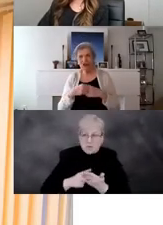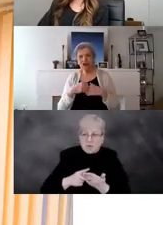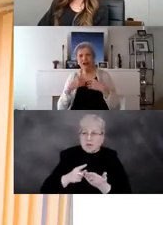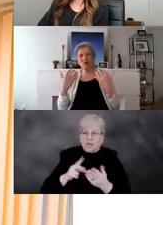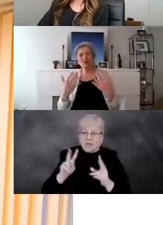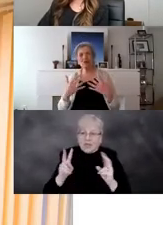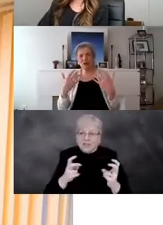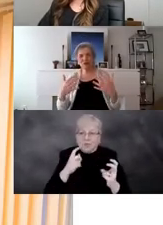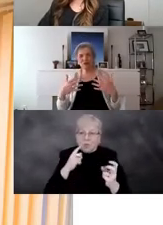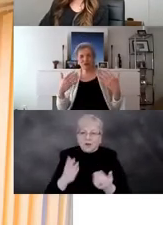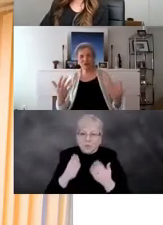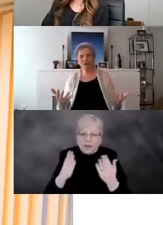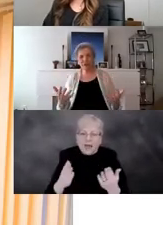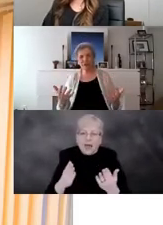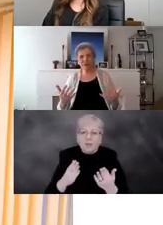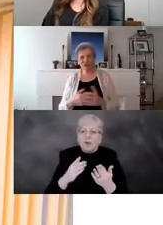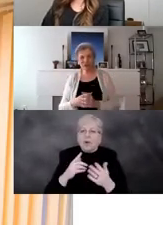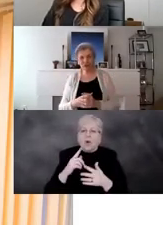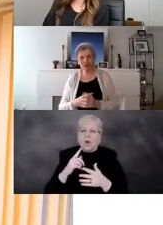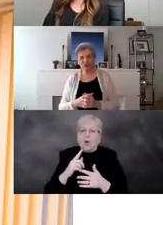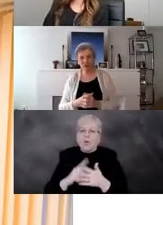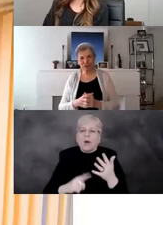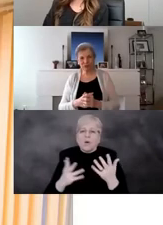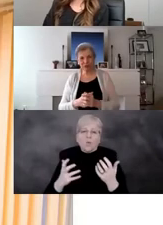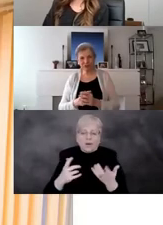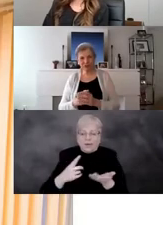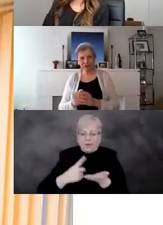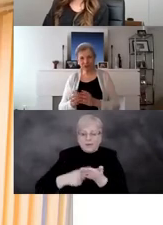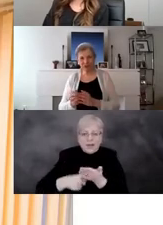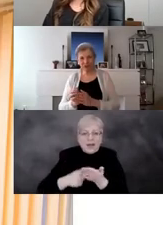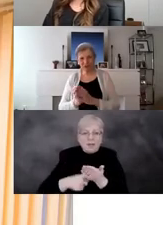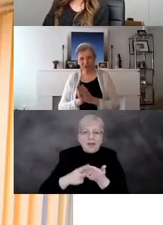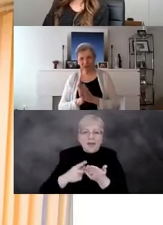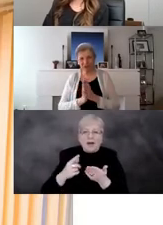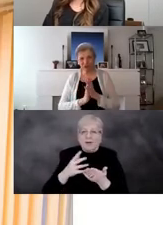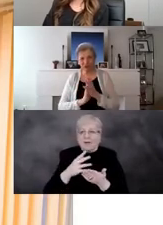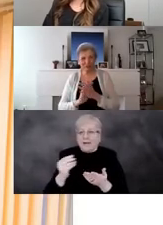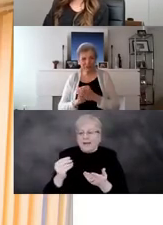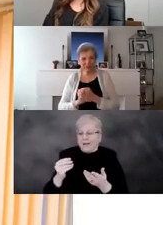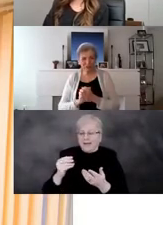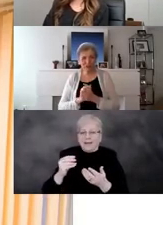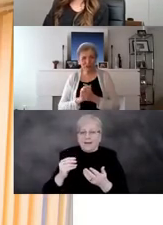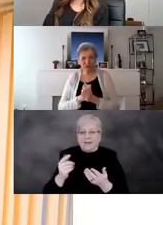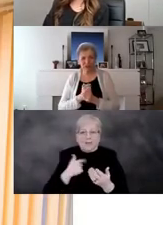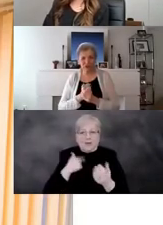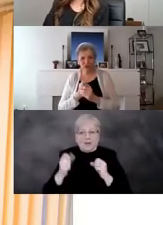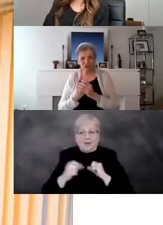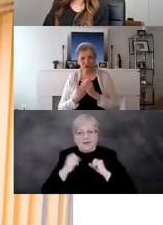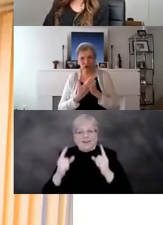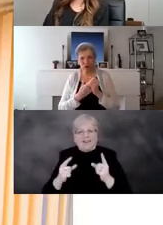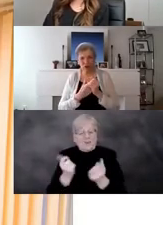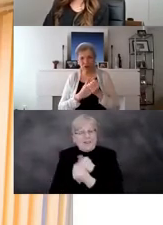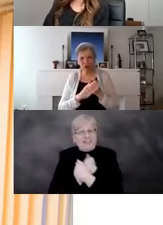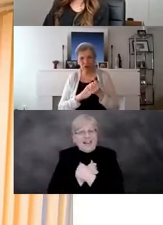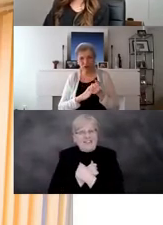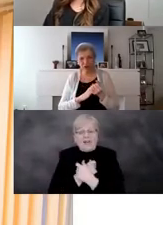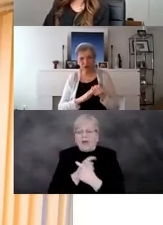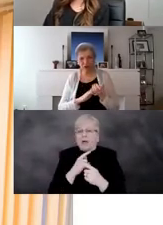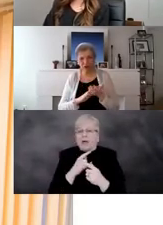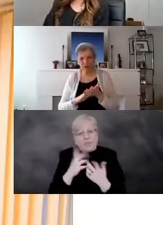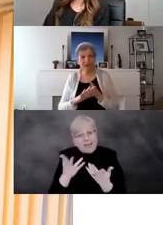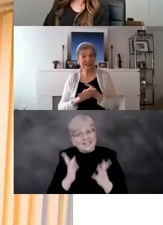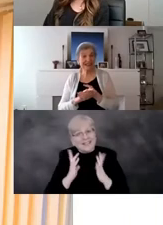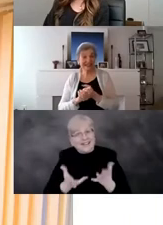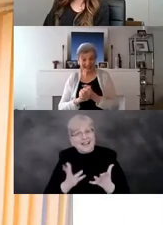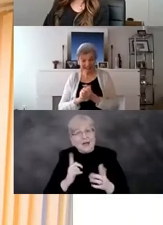what we wanted to offer you. This, you know, spontaneity of which we love only goes so far when you want